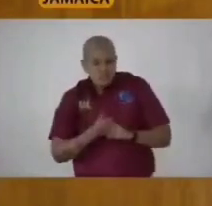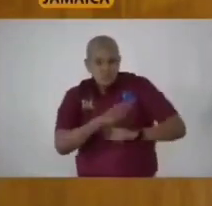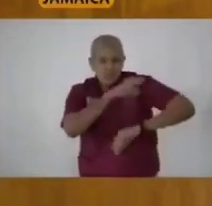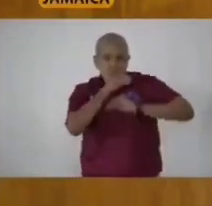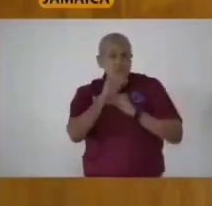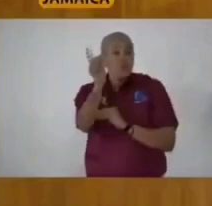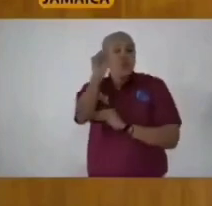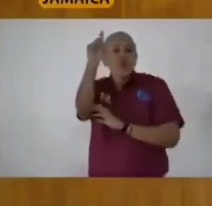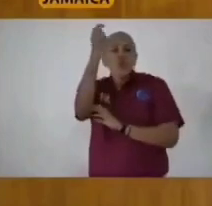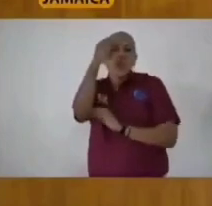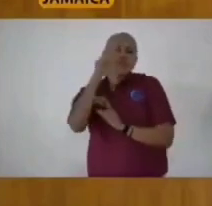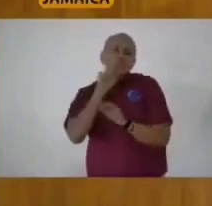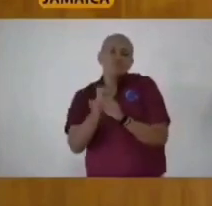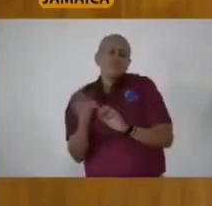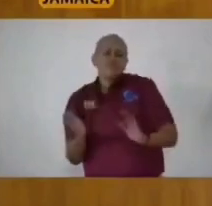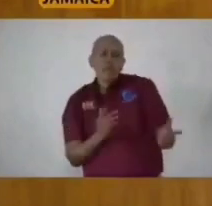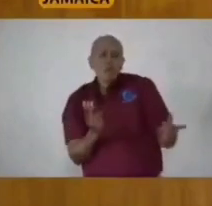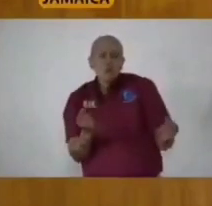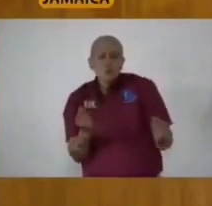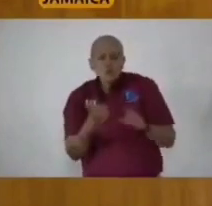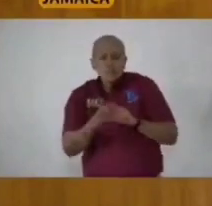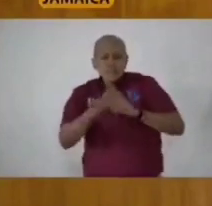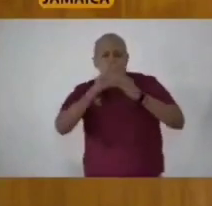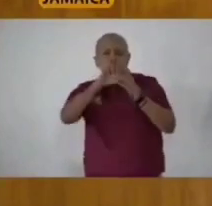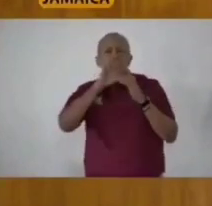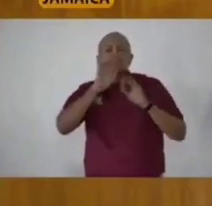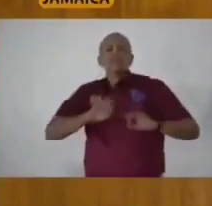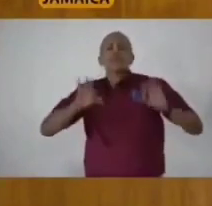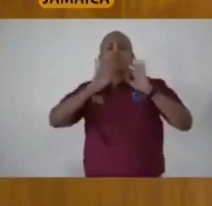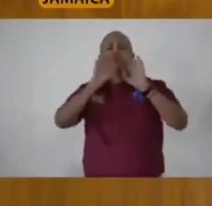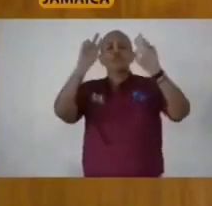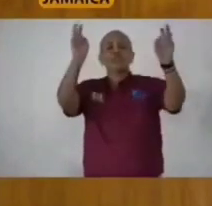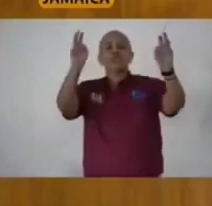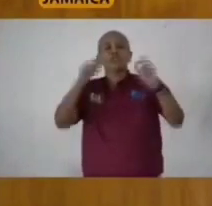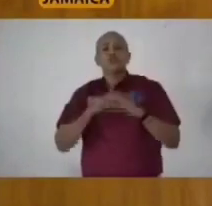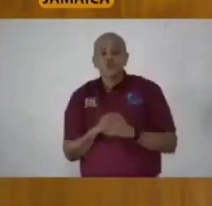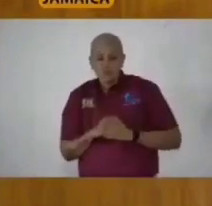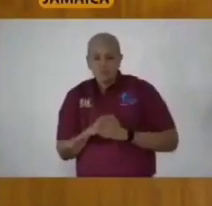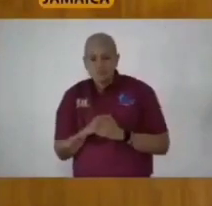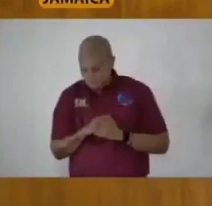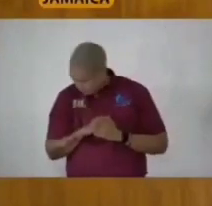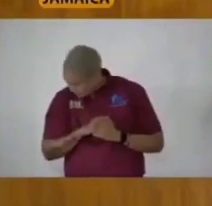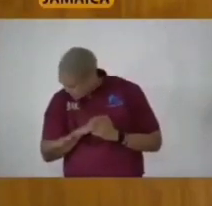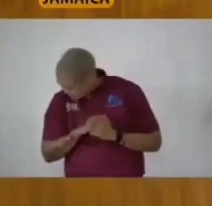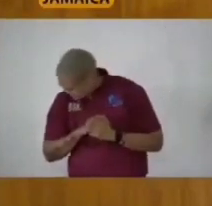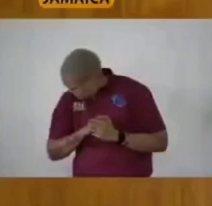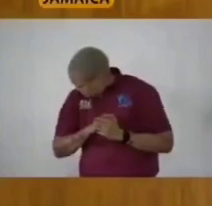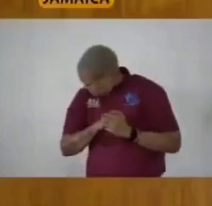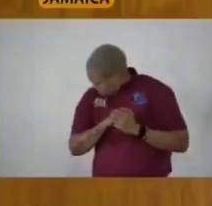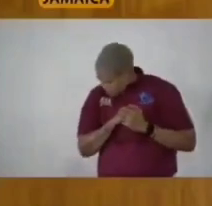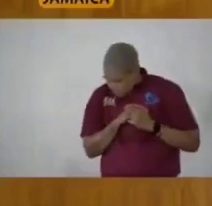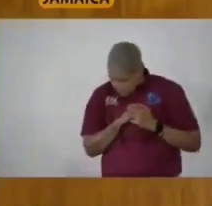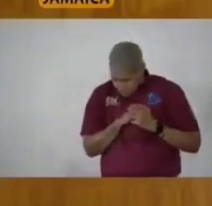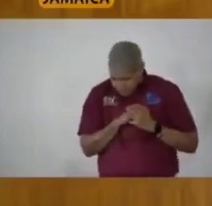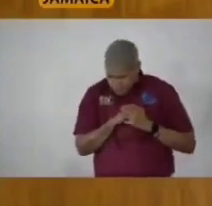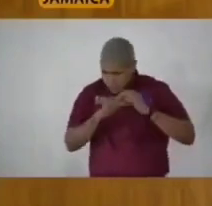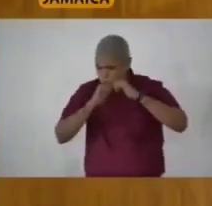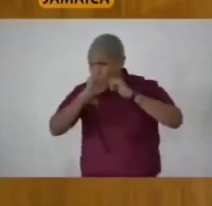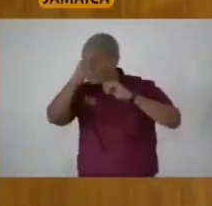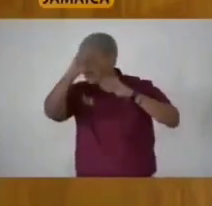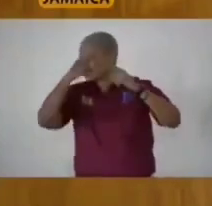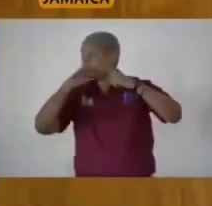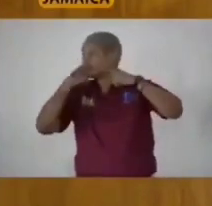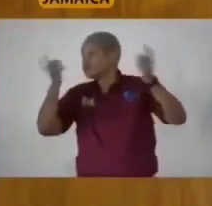to where the government intends to go on these important matters. With that disclosure, we will feel much